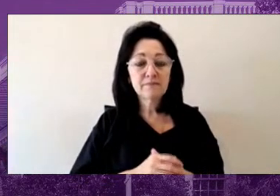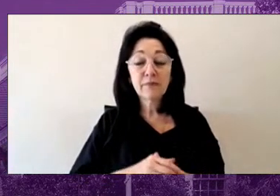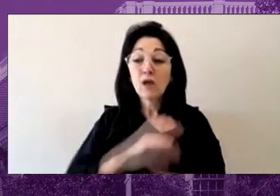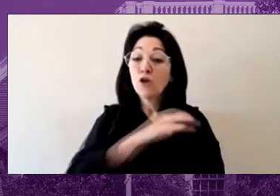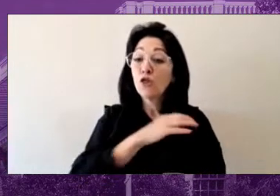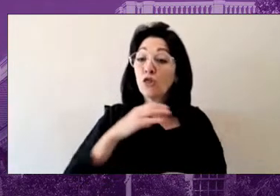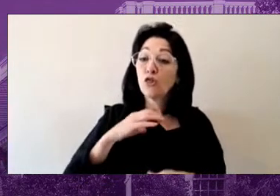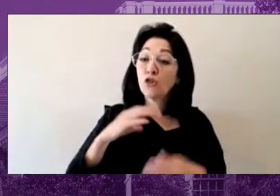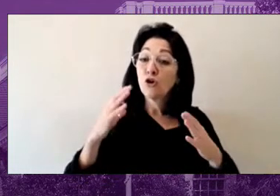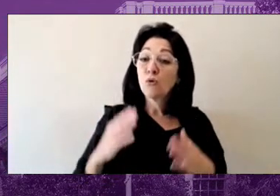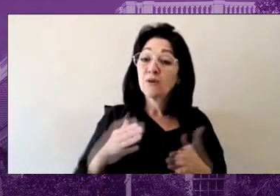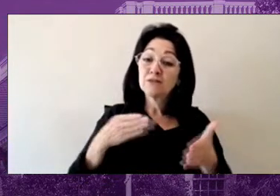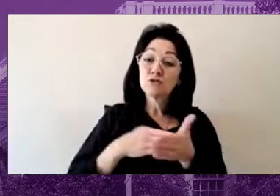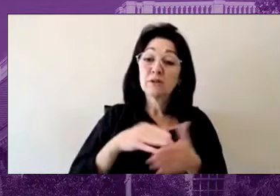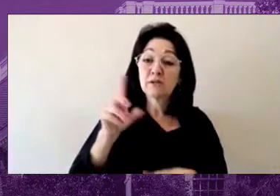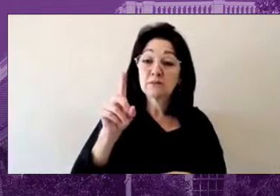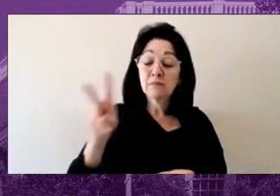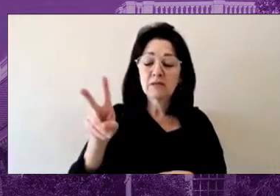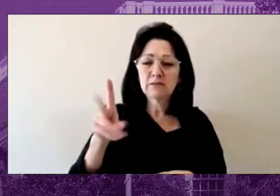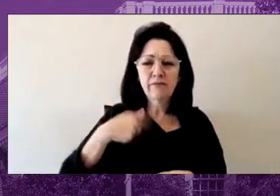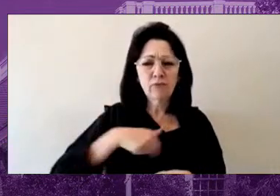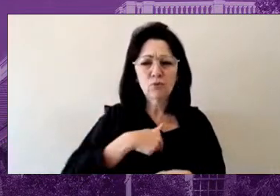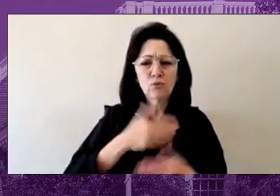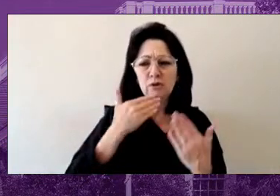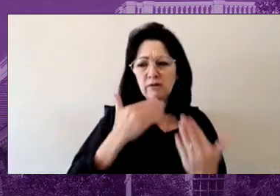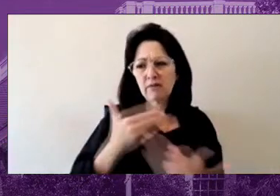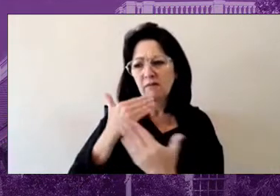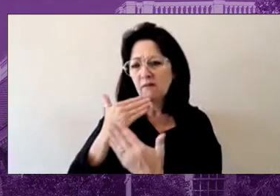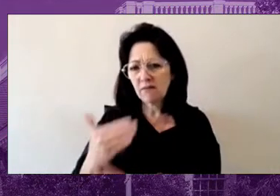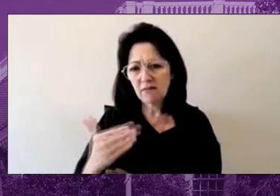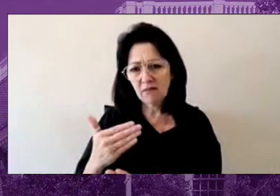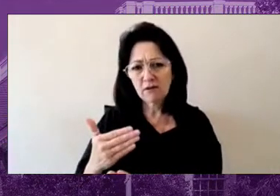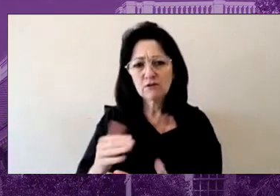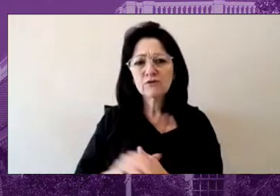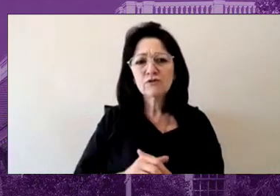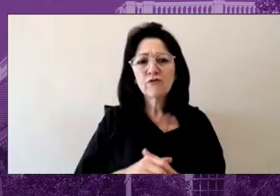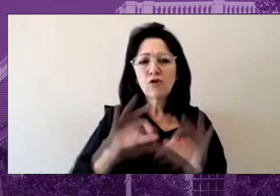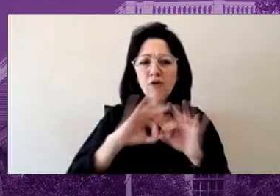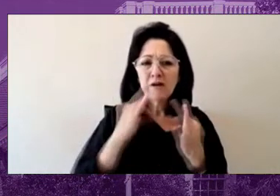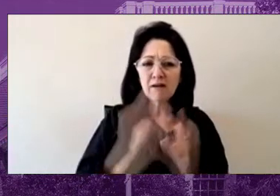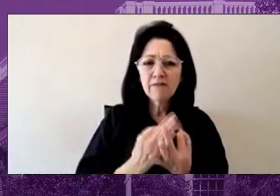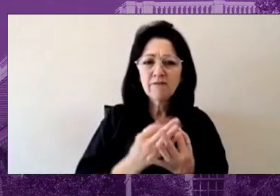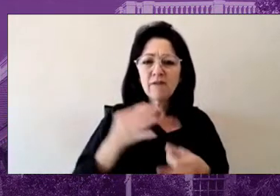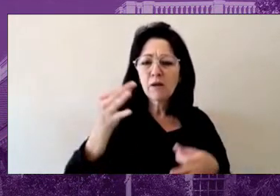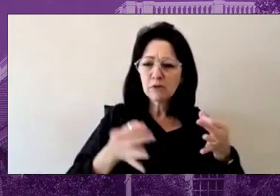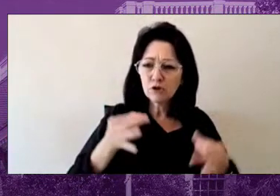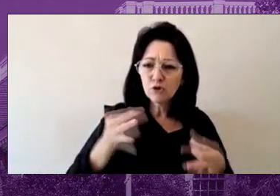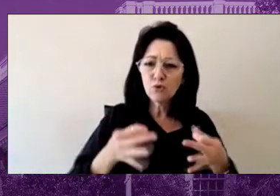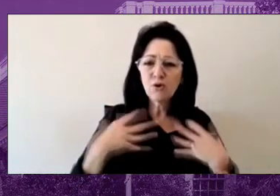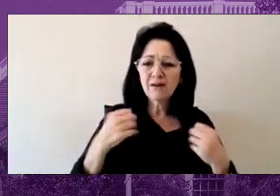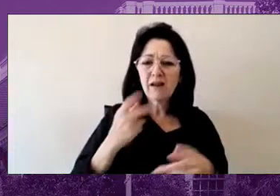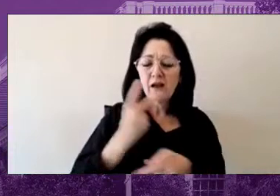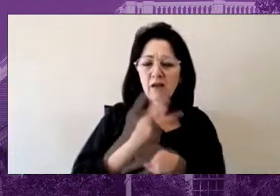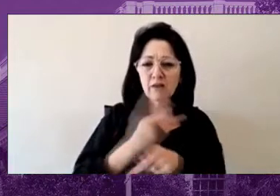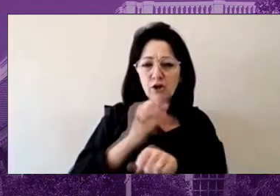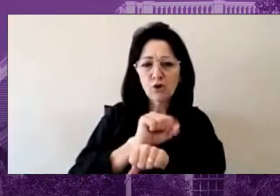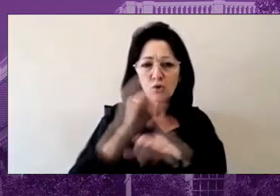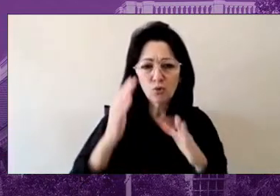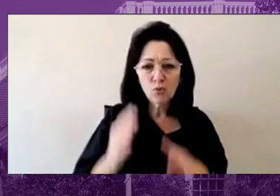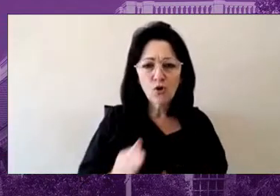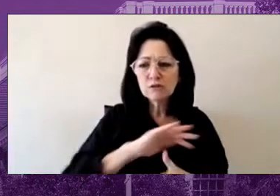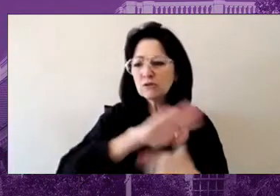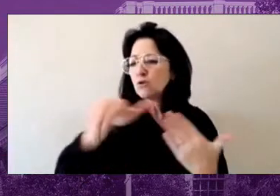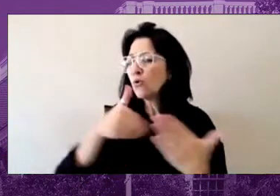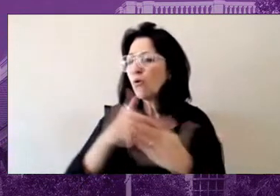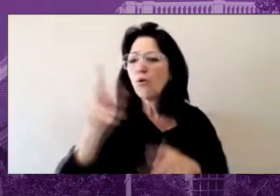all of the DV service providers, Family Court, first responders, healthcare workers, and domestic violence advocates